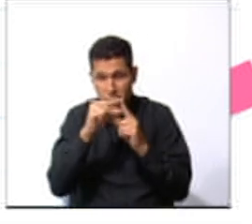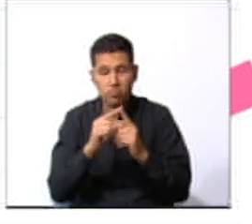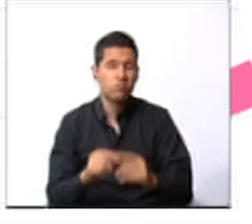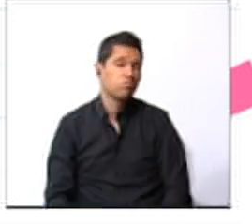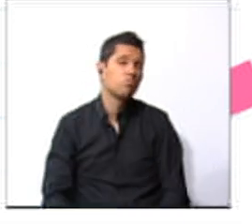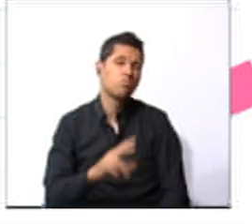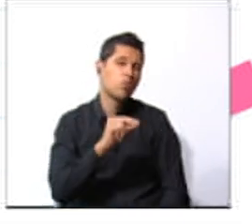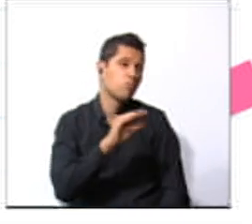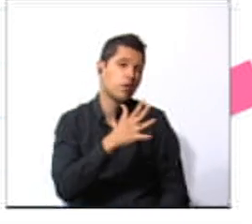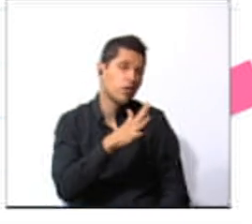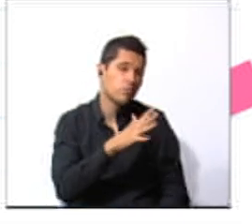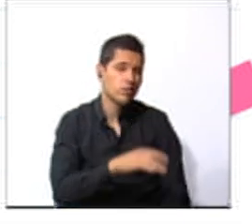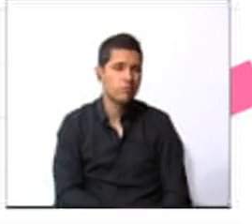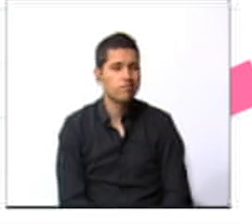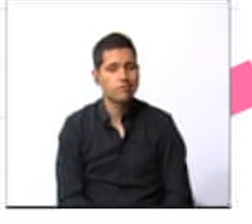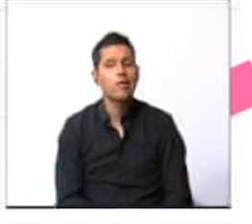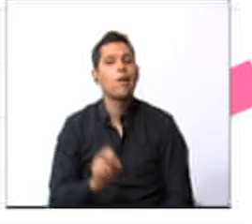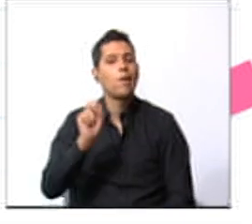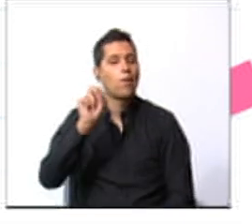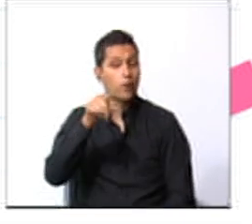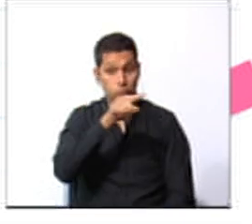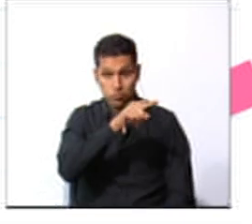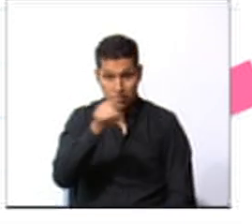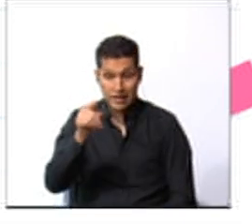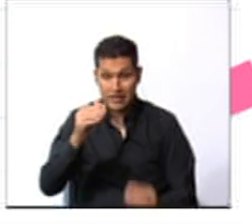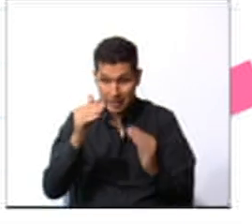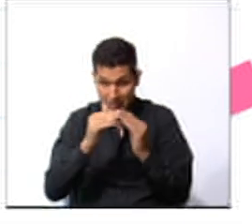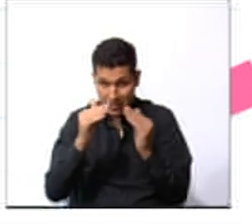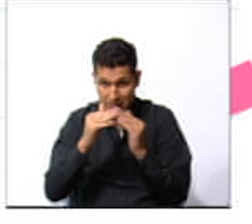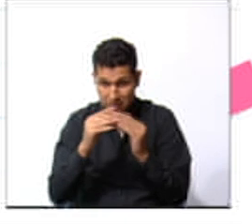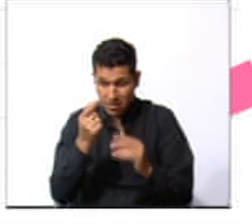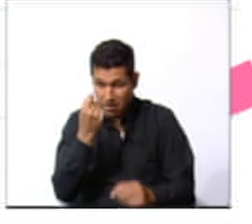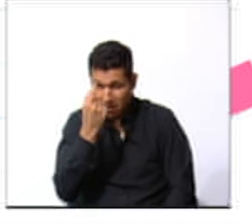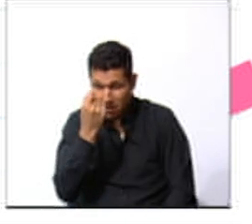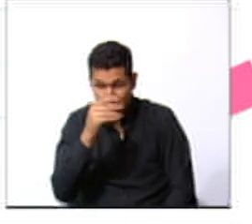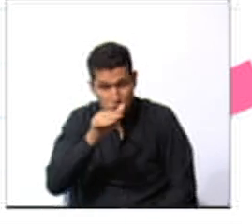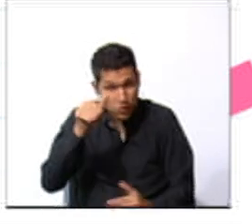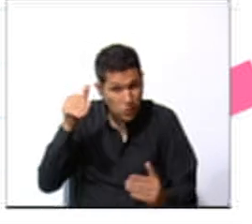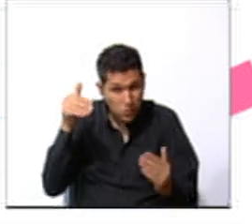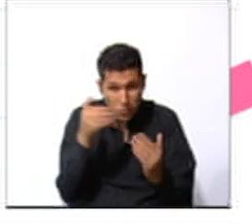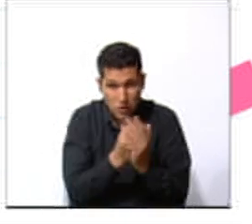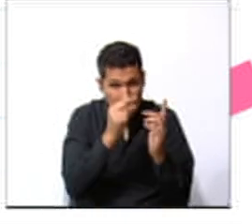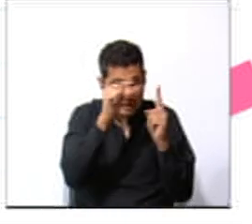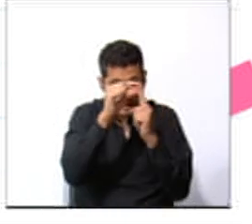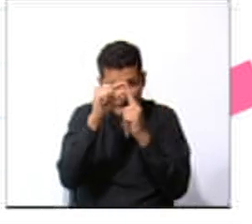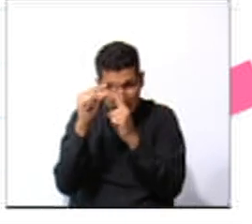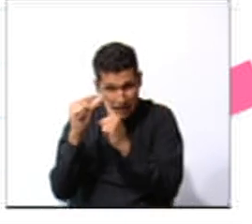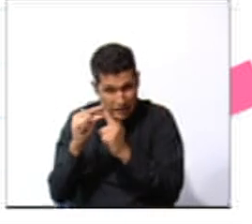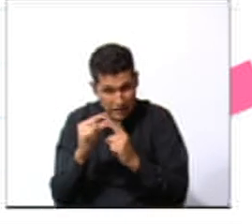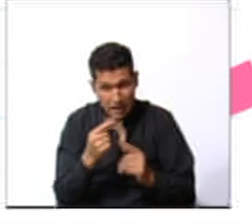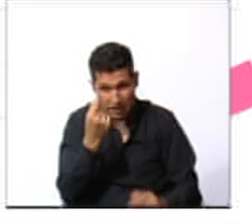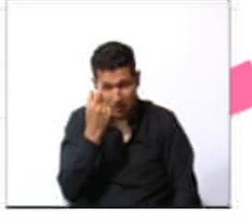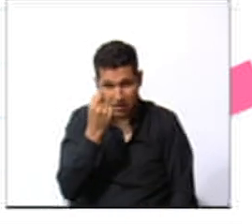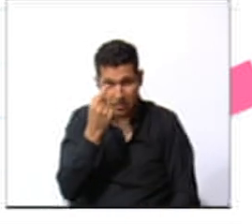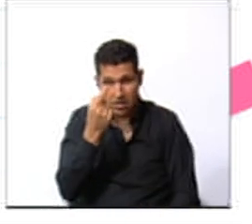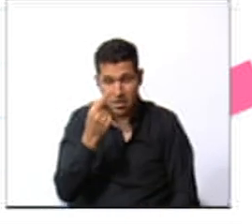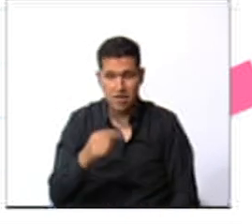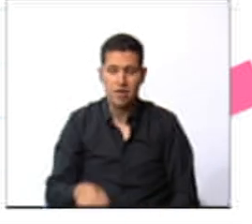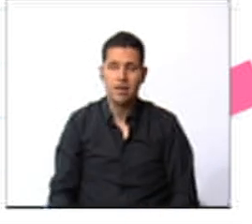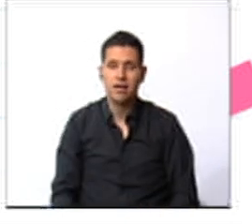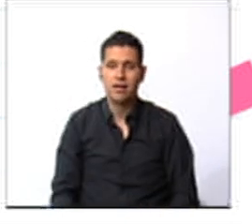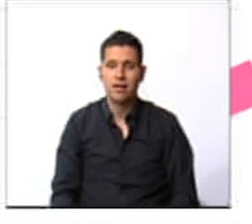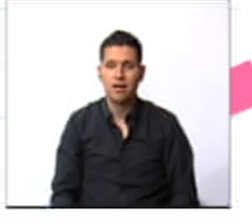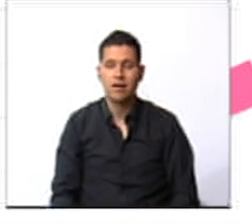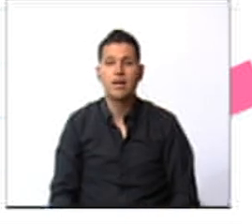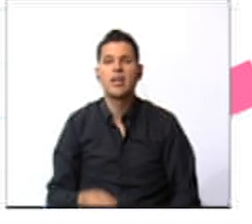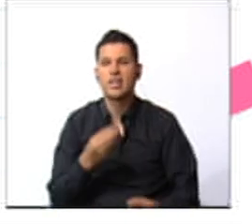teacher. Okay. At home, did you understand all the words? You are going to underline.